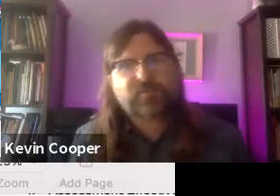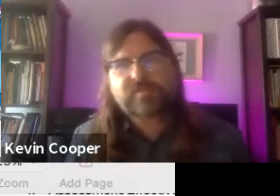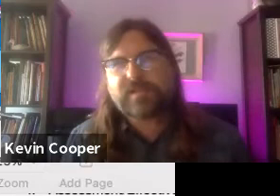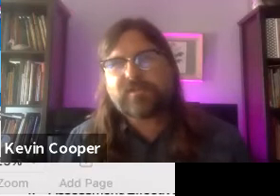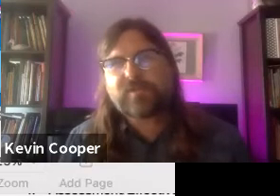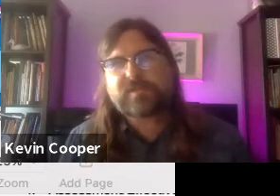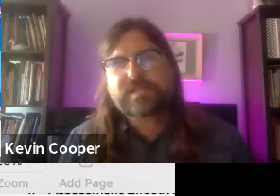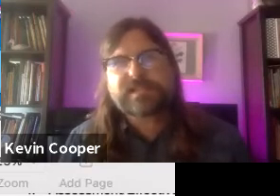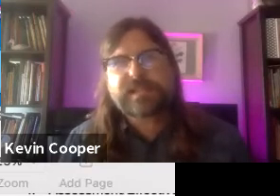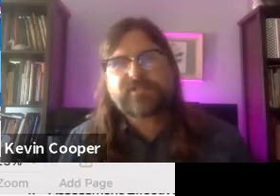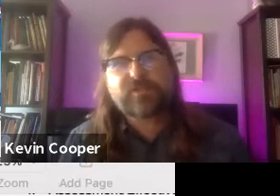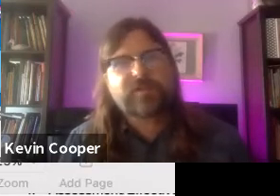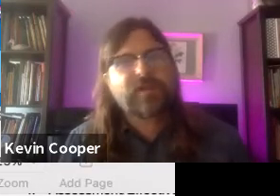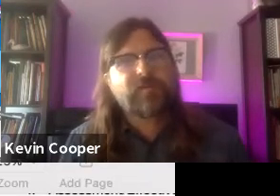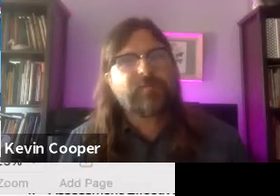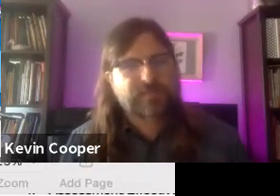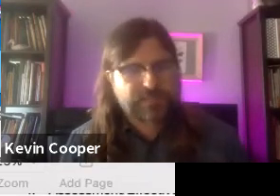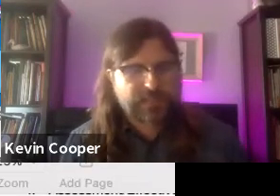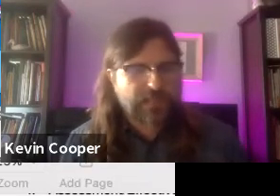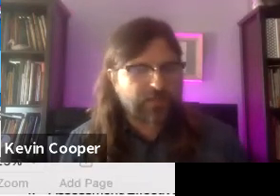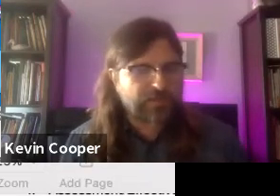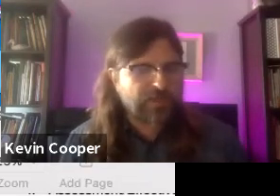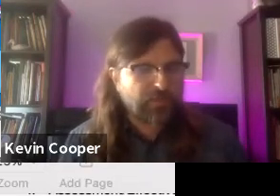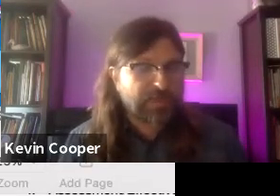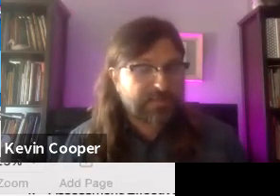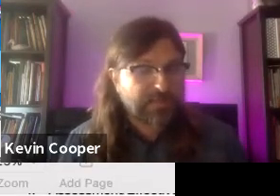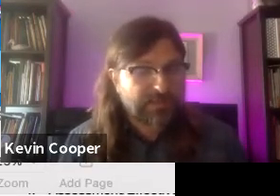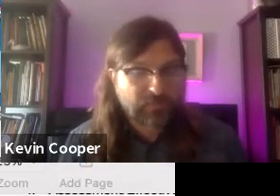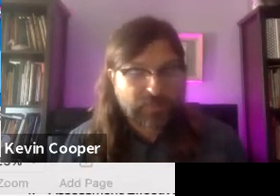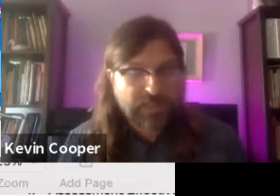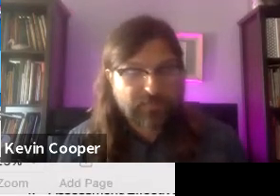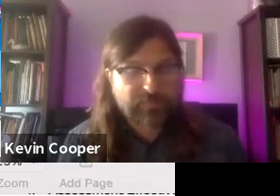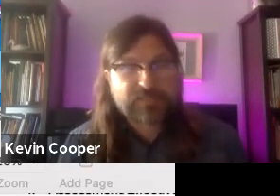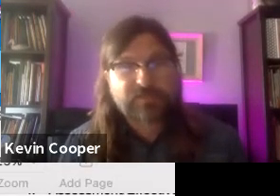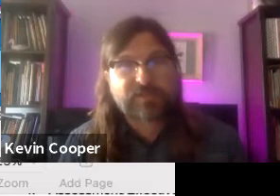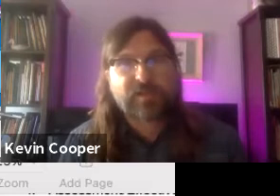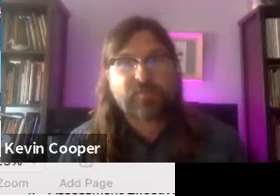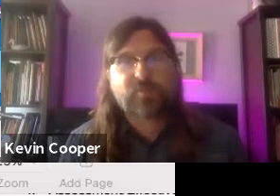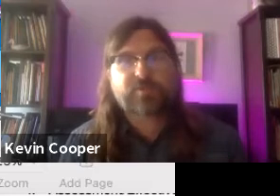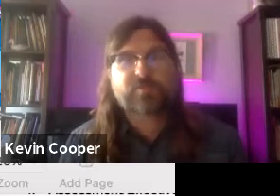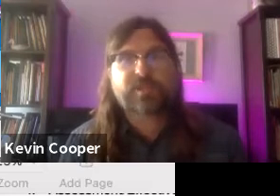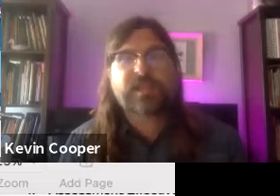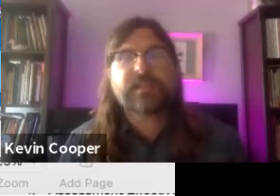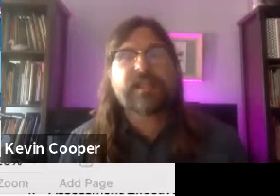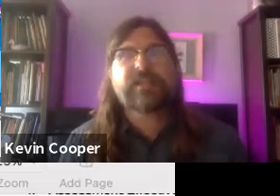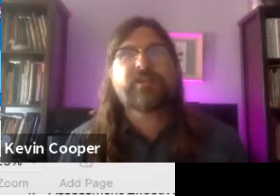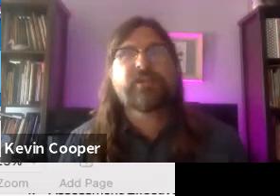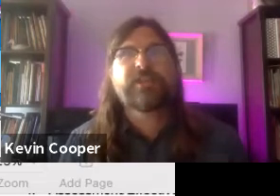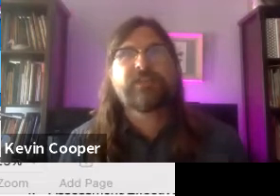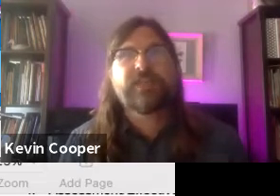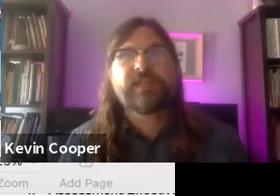have this person, I knew he was sensational, come to City College, but then suddenly we could have him digitally come,